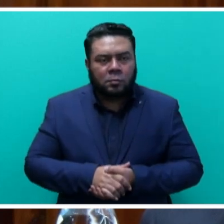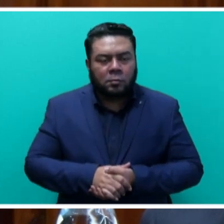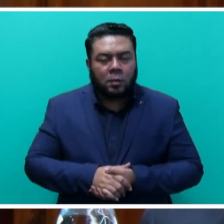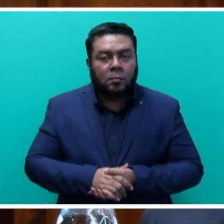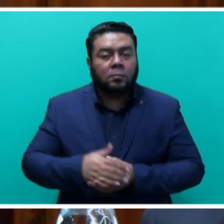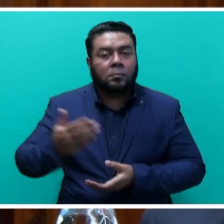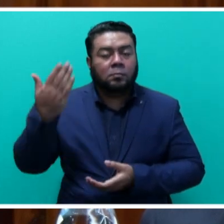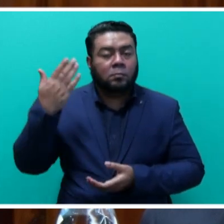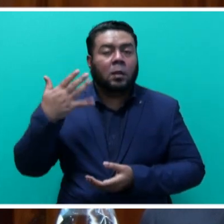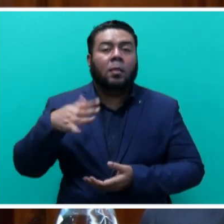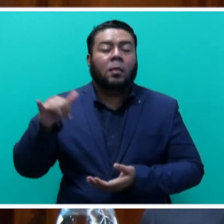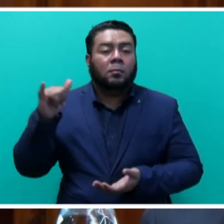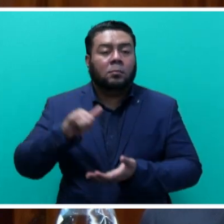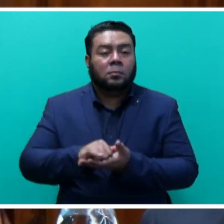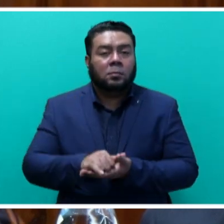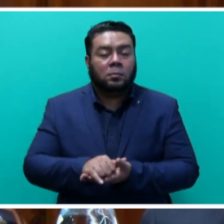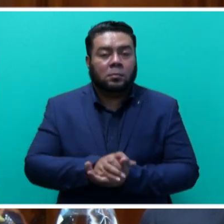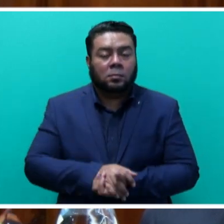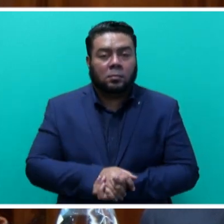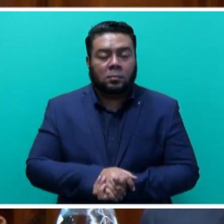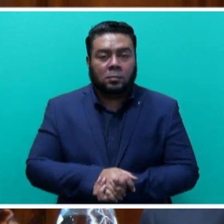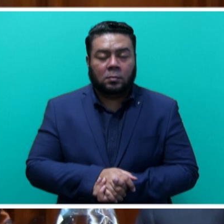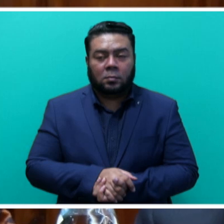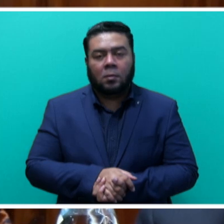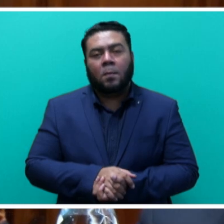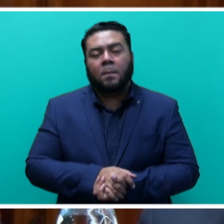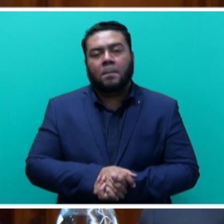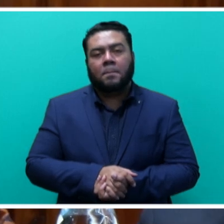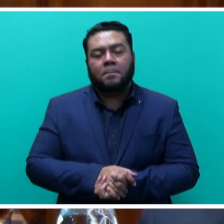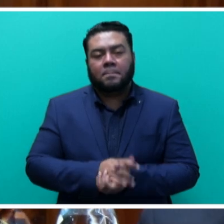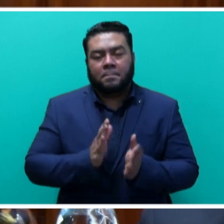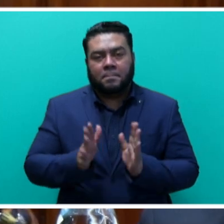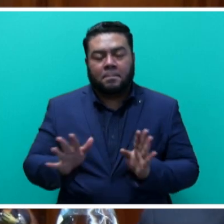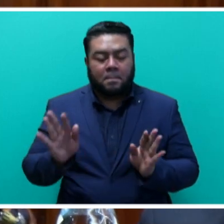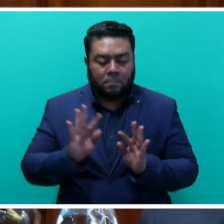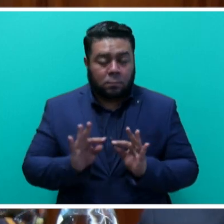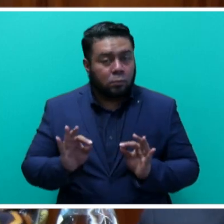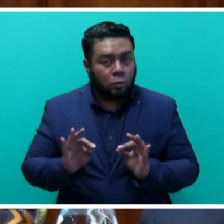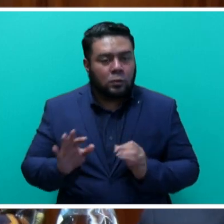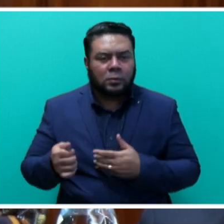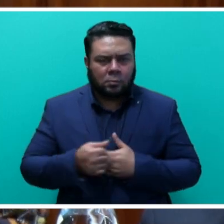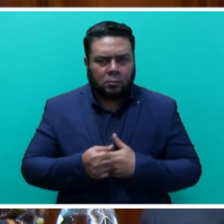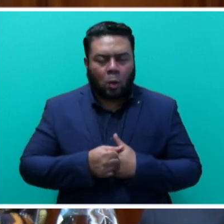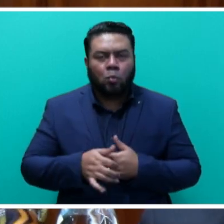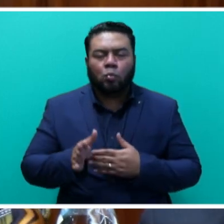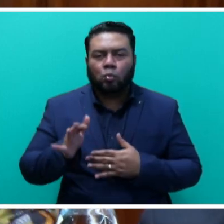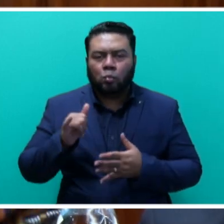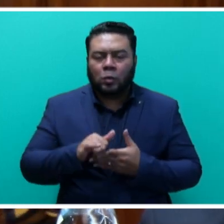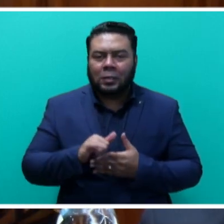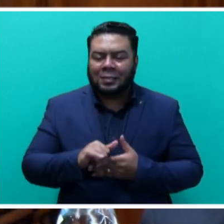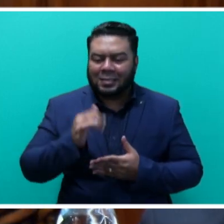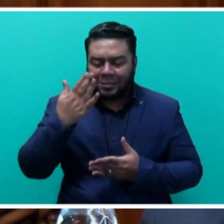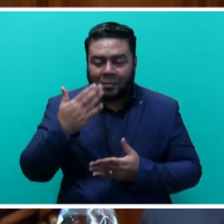Additionally, the airline's air operator certificate is valid. These valid safety documents reflect